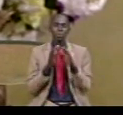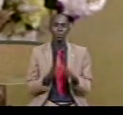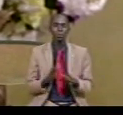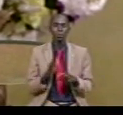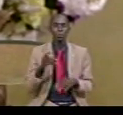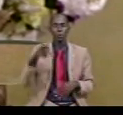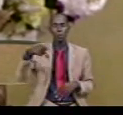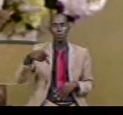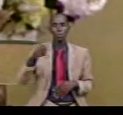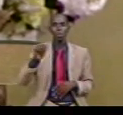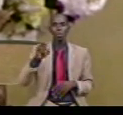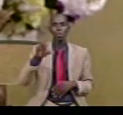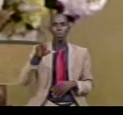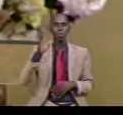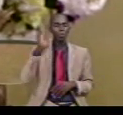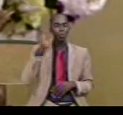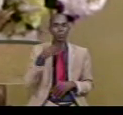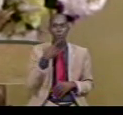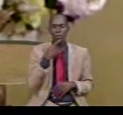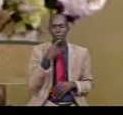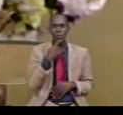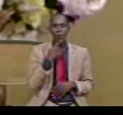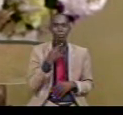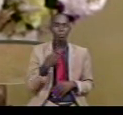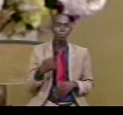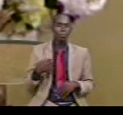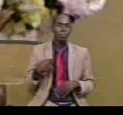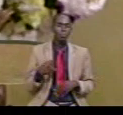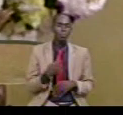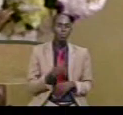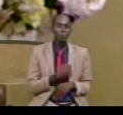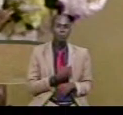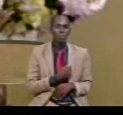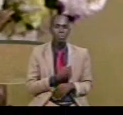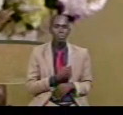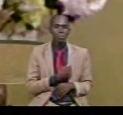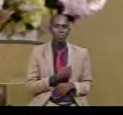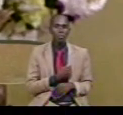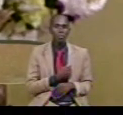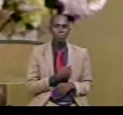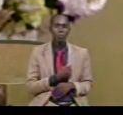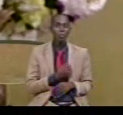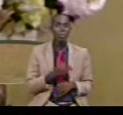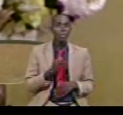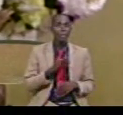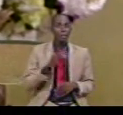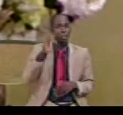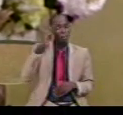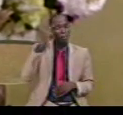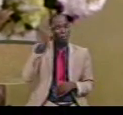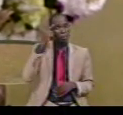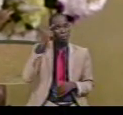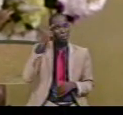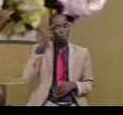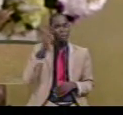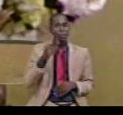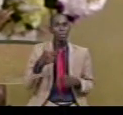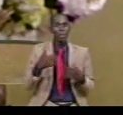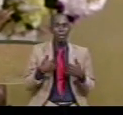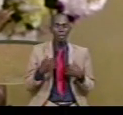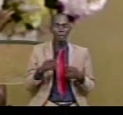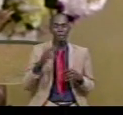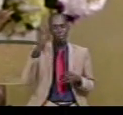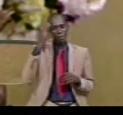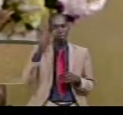say, with every reason for me to boast, I think he has reason to boast,